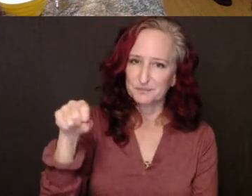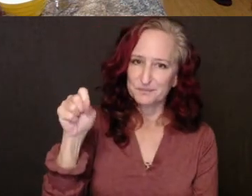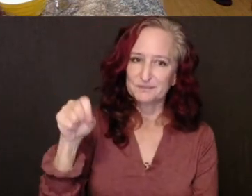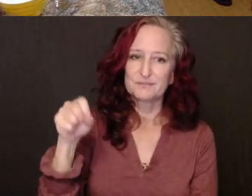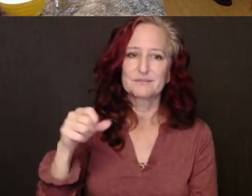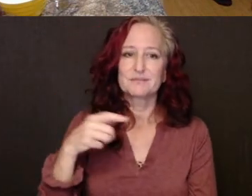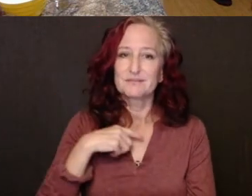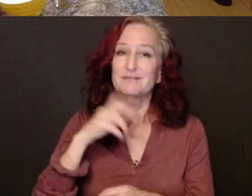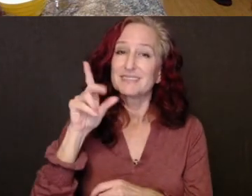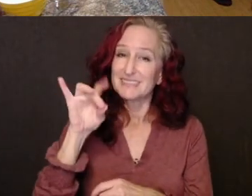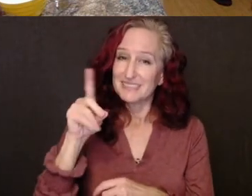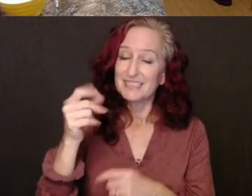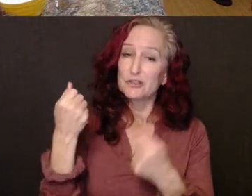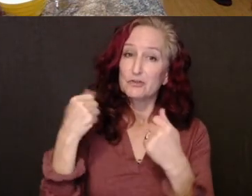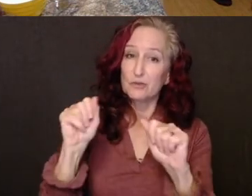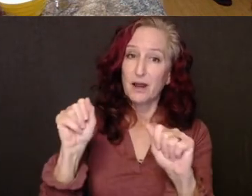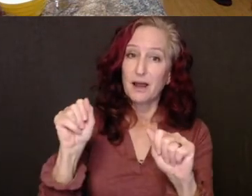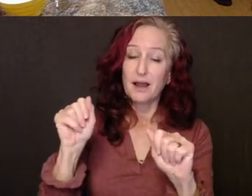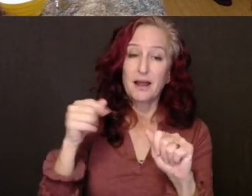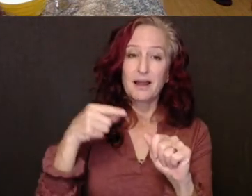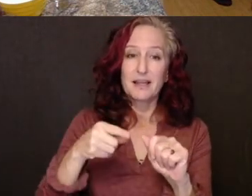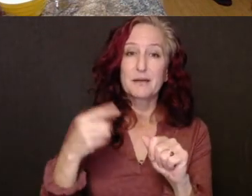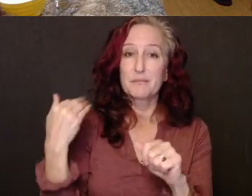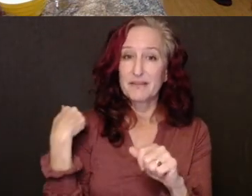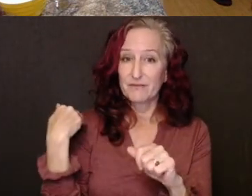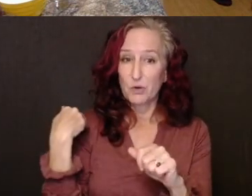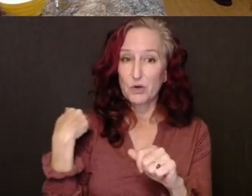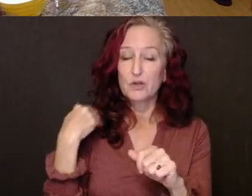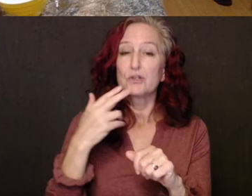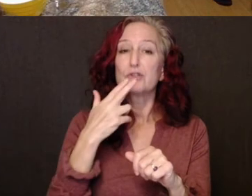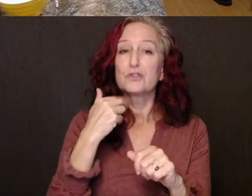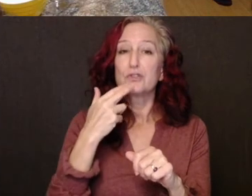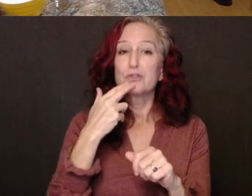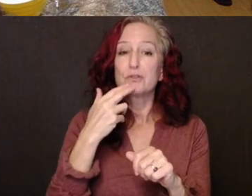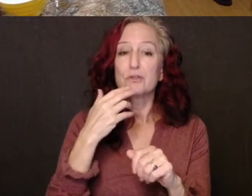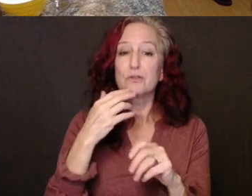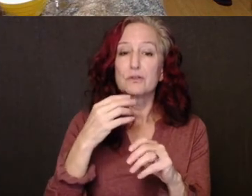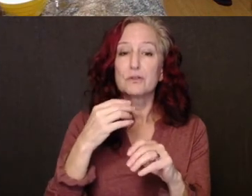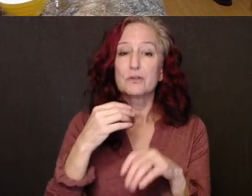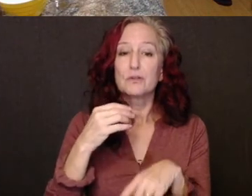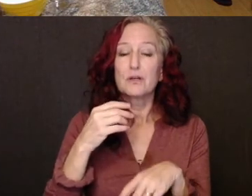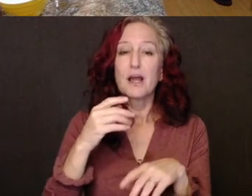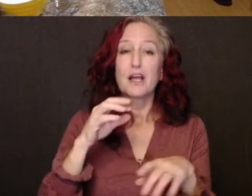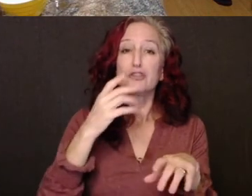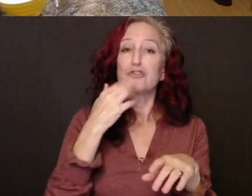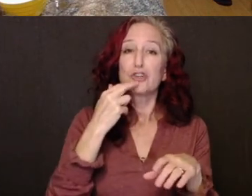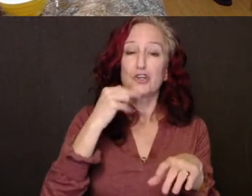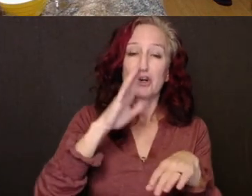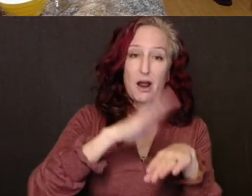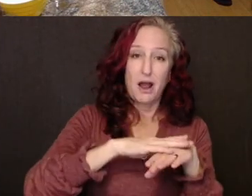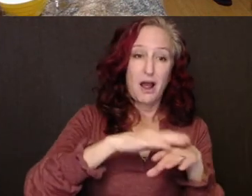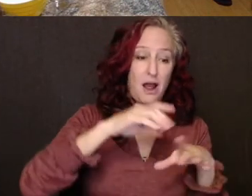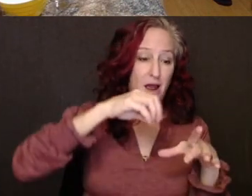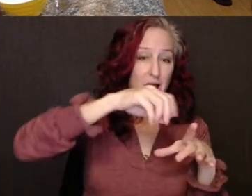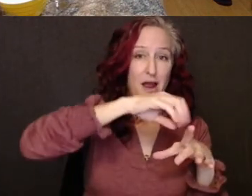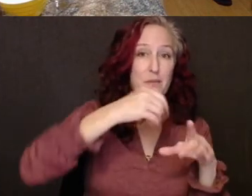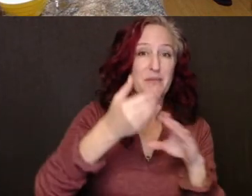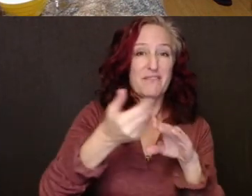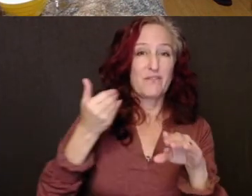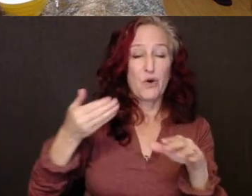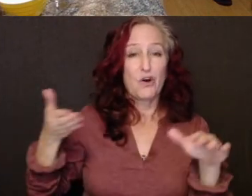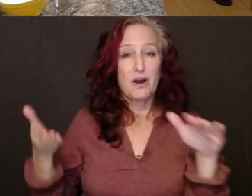to keep as much of the actual sugar on the cake as possible. That is a good